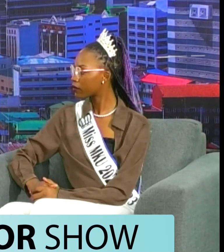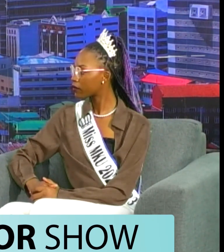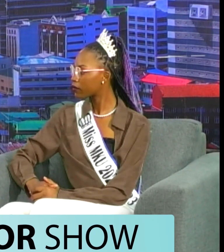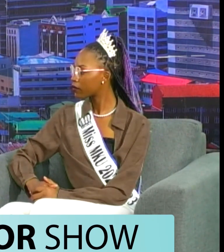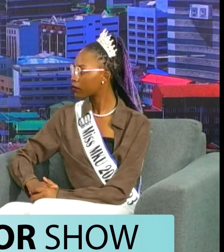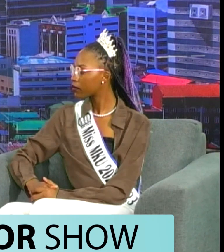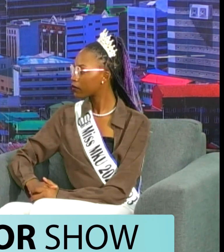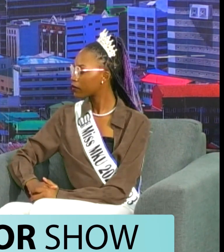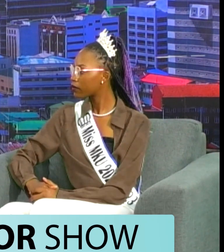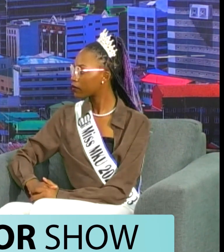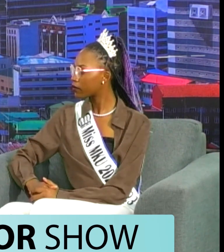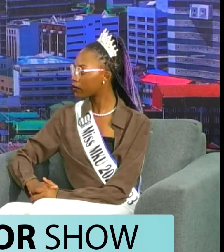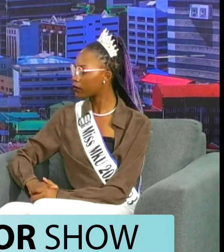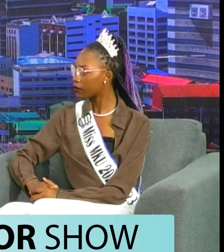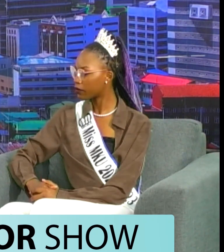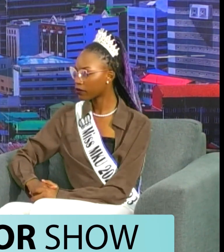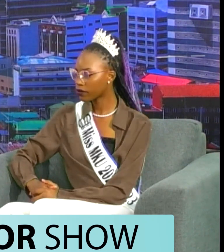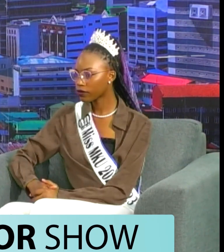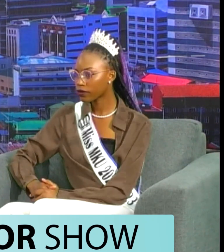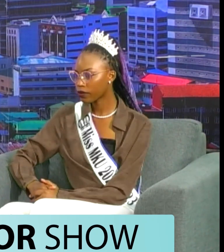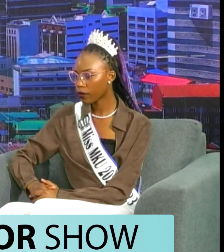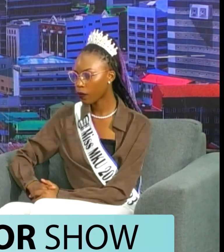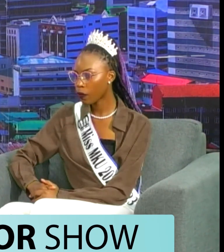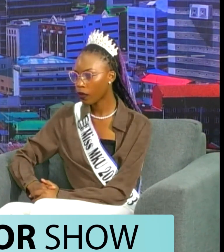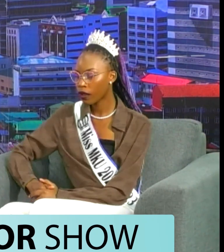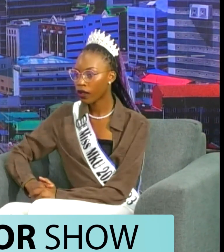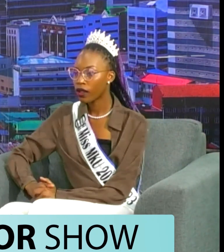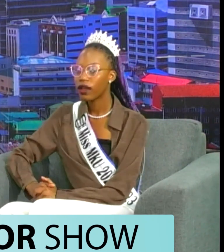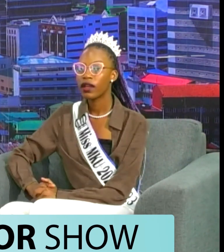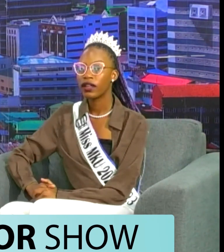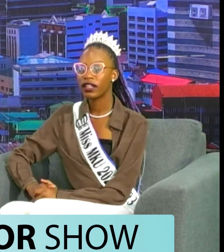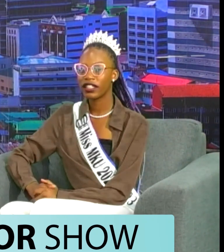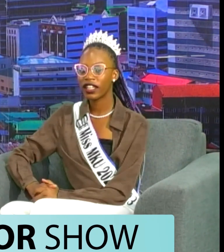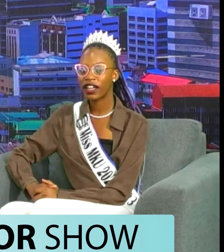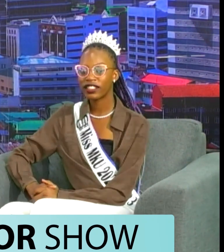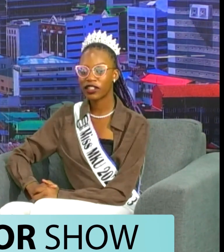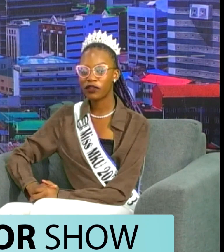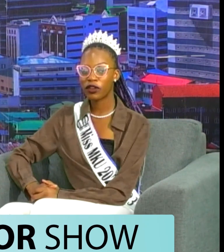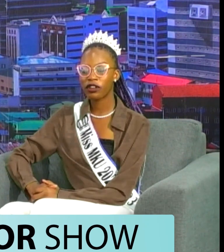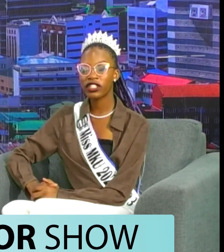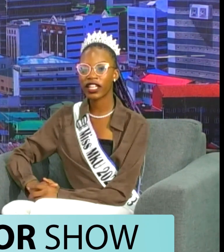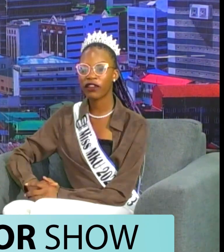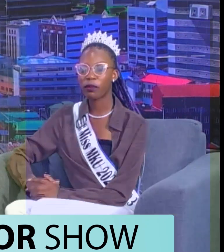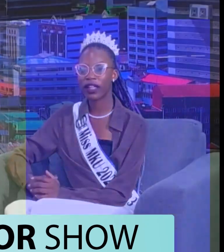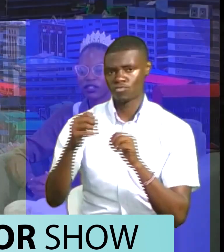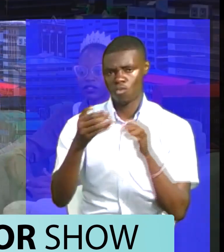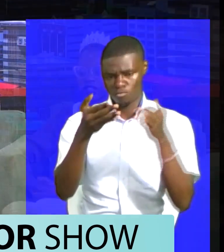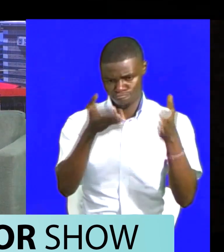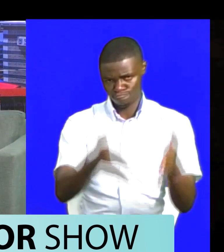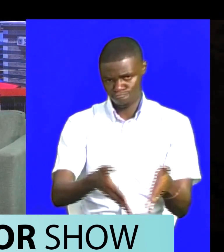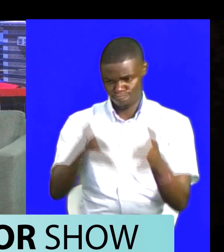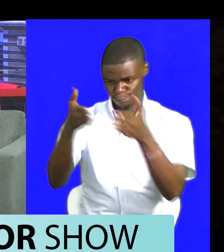join modeling or start this journey? How would you advise them? How do they start? Yeah, so for each and every